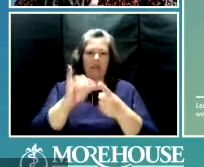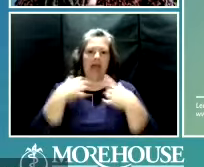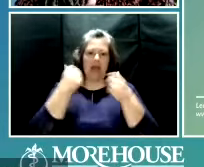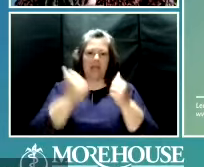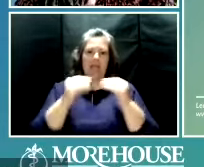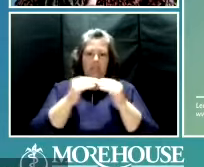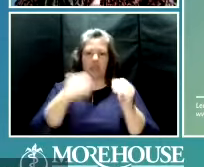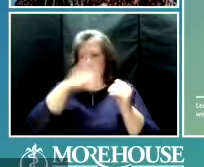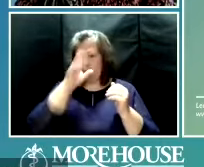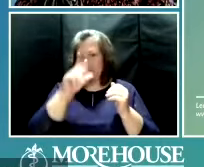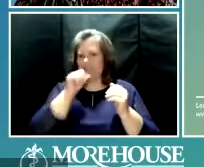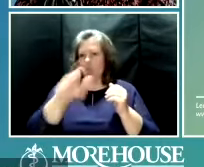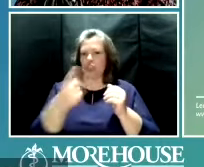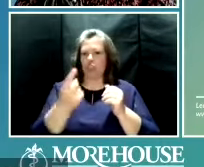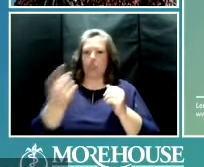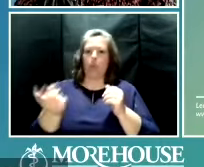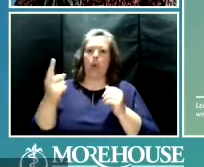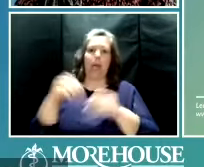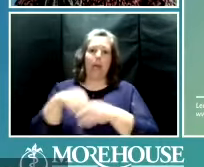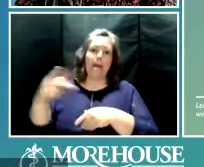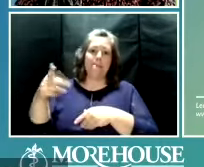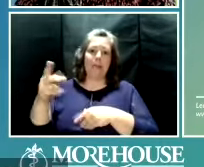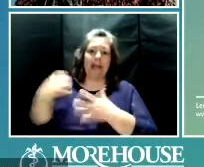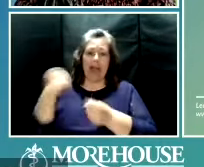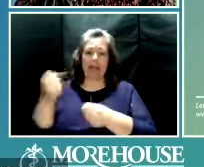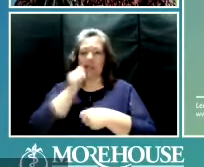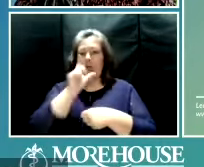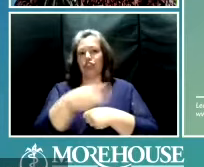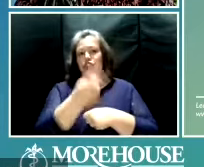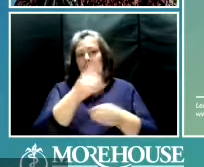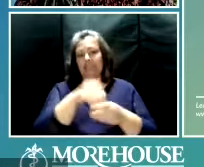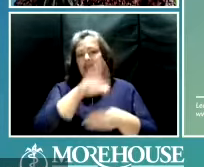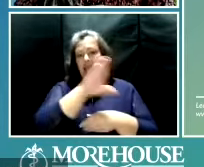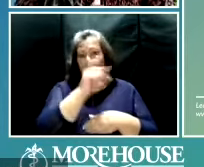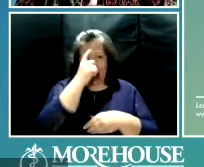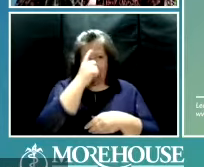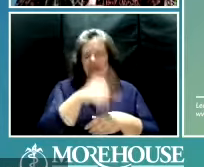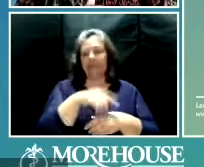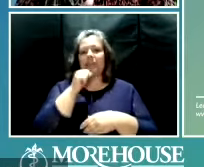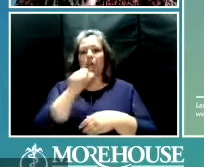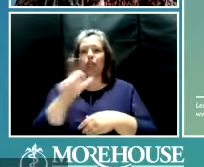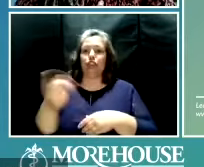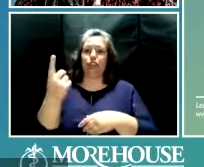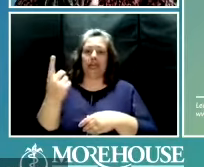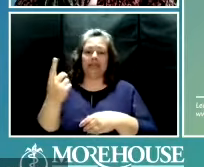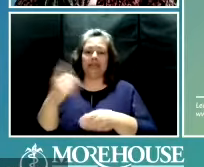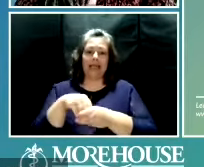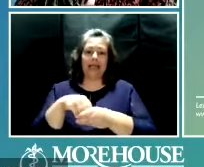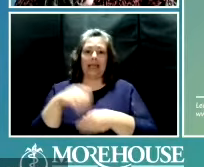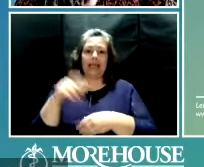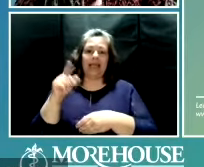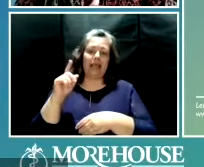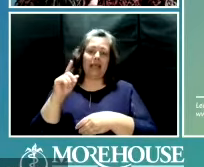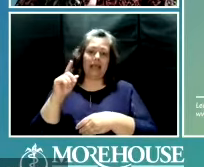does not lie just in the hands of public health. It does not lie just in the hands of government. It does not lie just in the hands